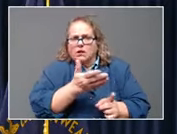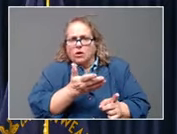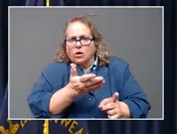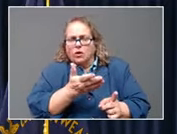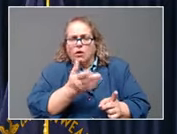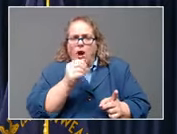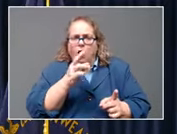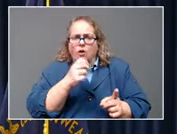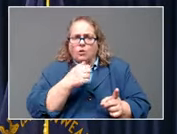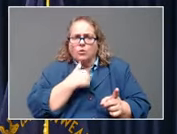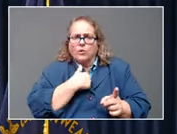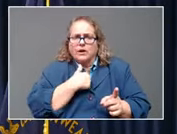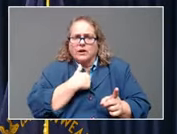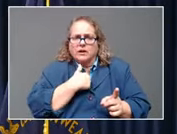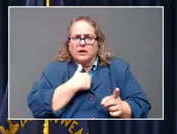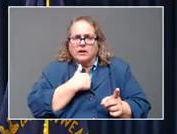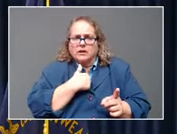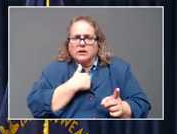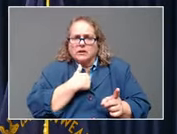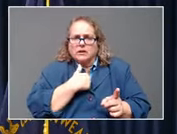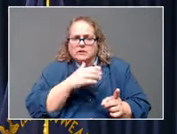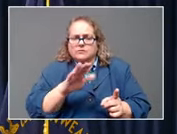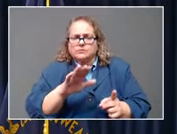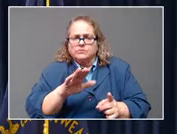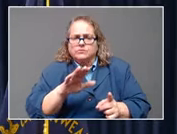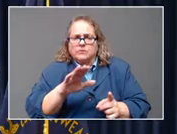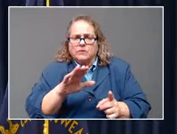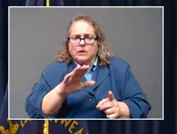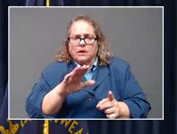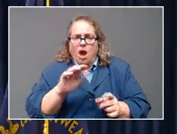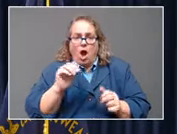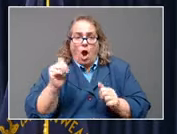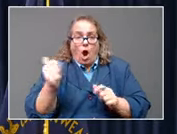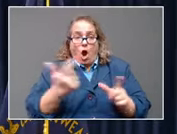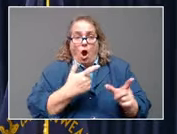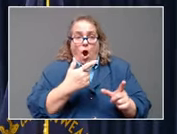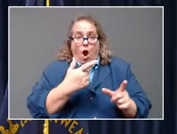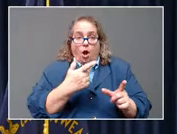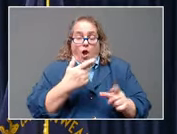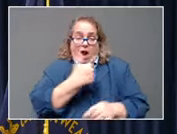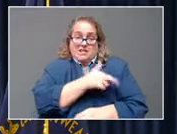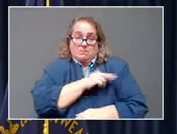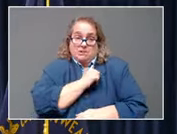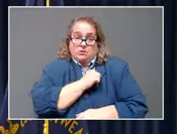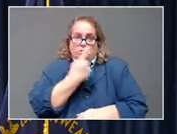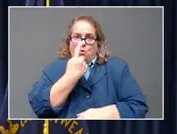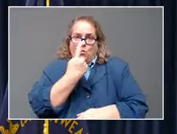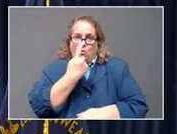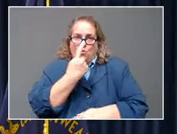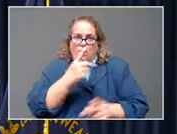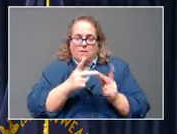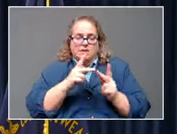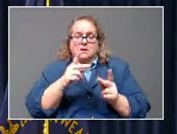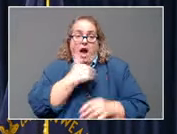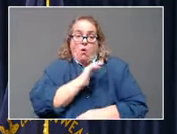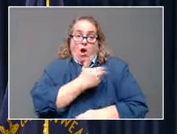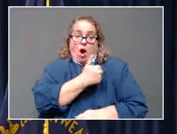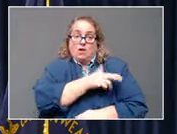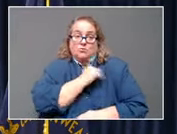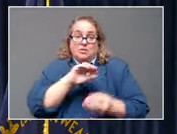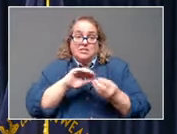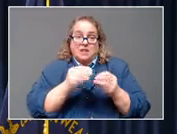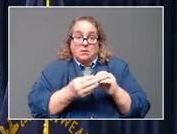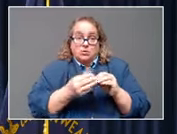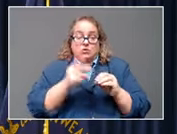point, or is it all in one lump? So it's all in one lump. Our hospitalization numbers include those that go in because they're feeling really